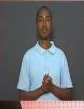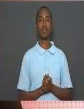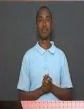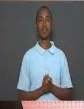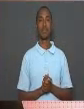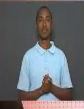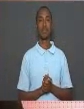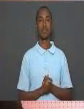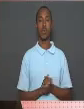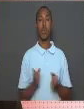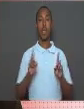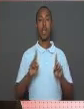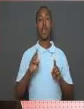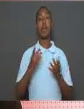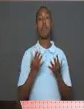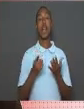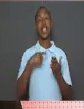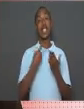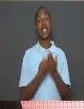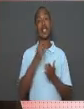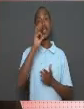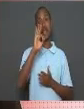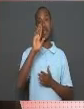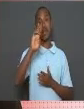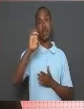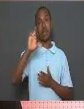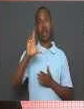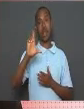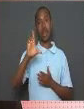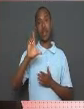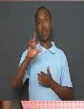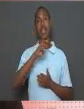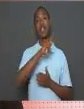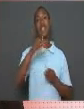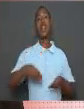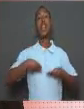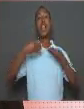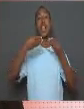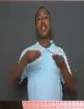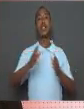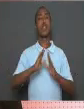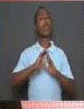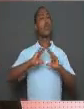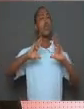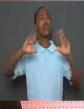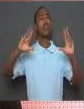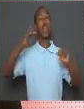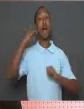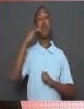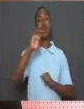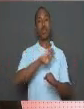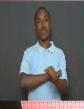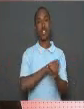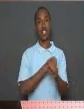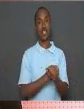When we burn these fuels, they release huge amounts of energy.